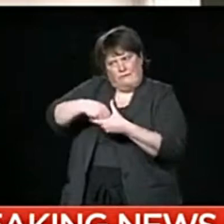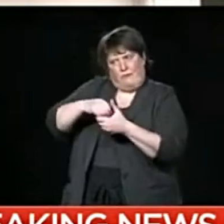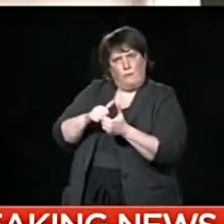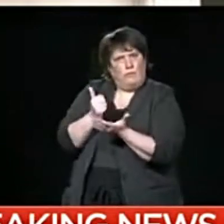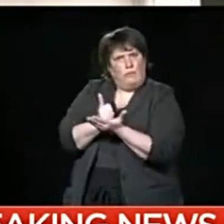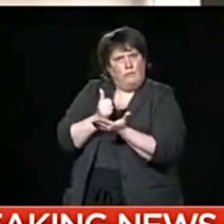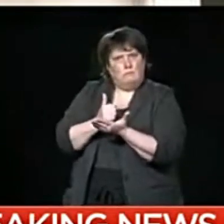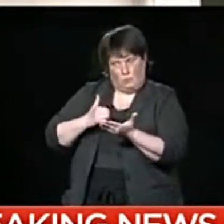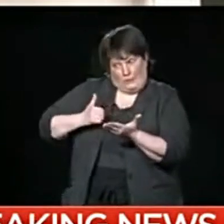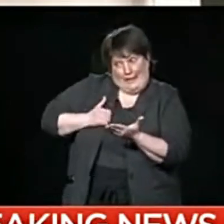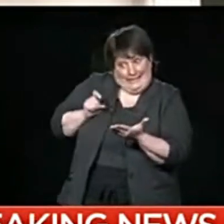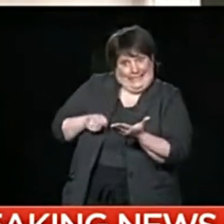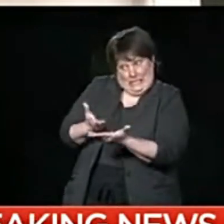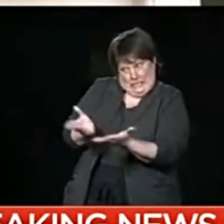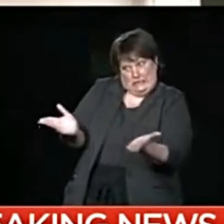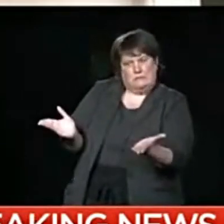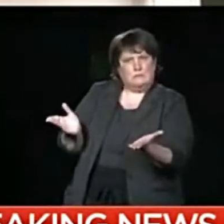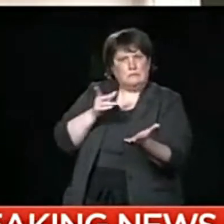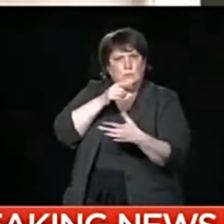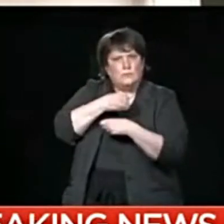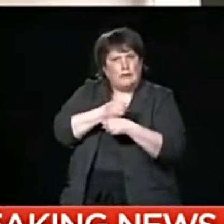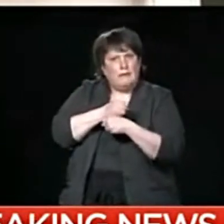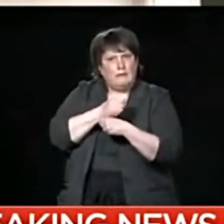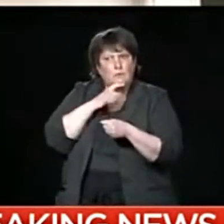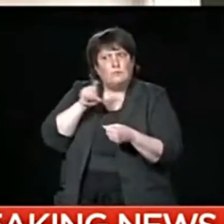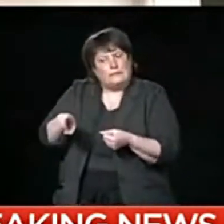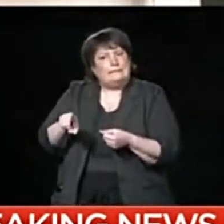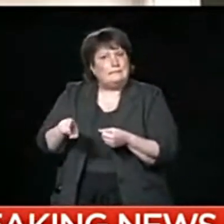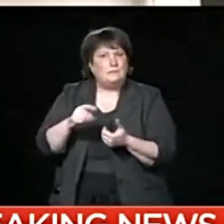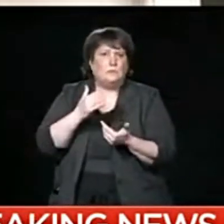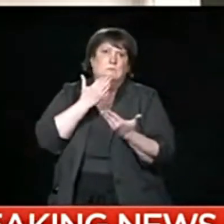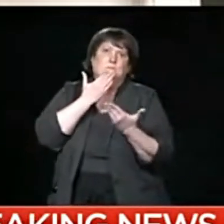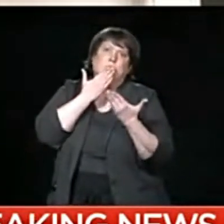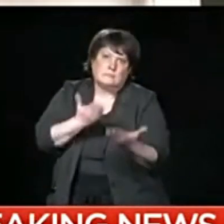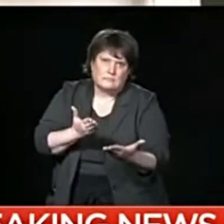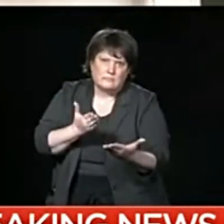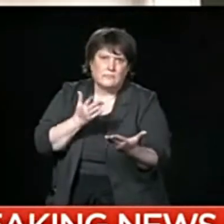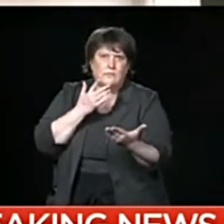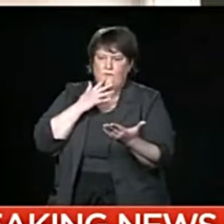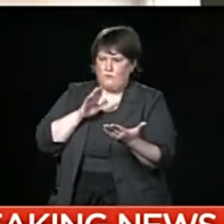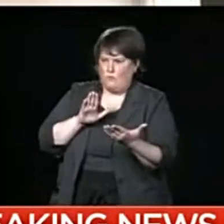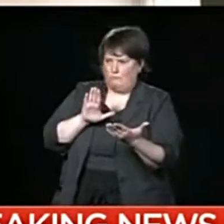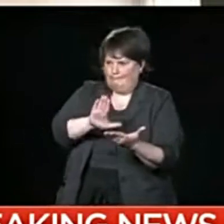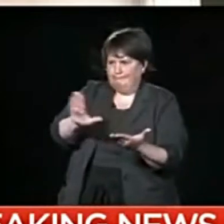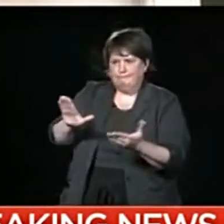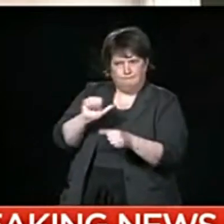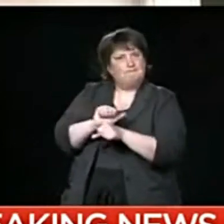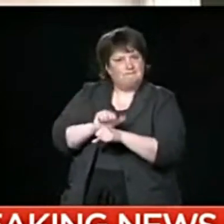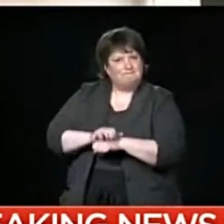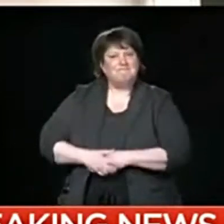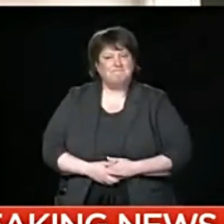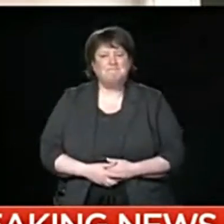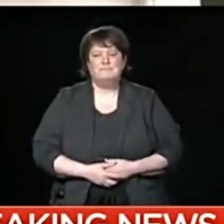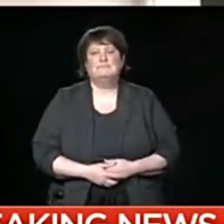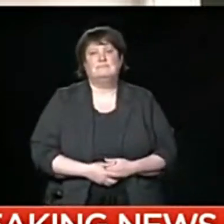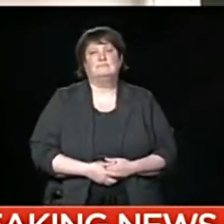country needs you through these tough times, and we thank you deeply for everything you do.